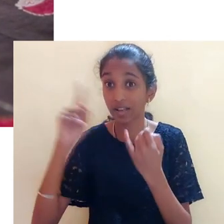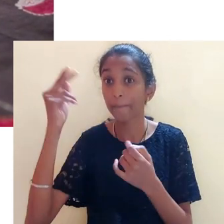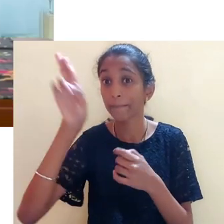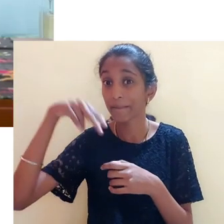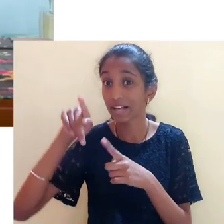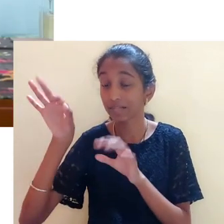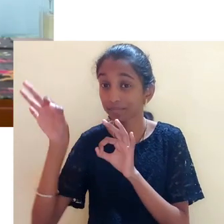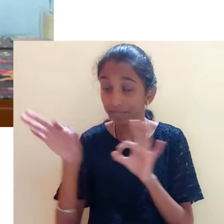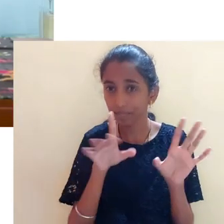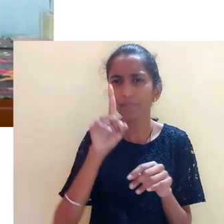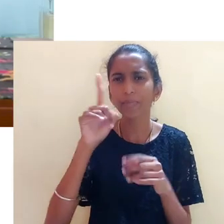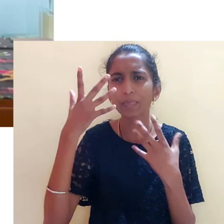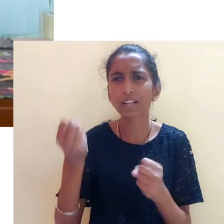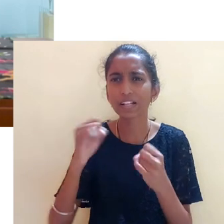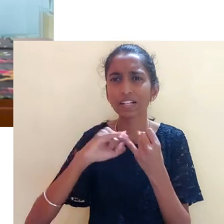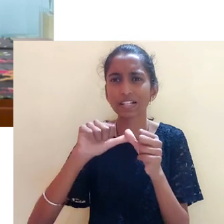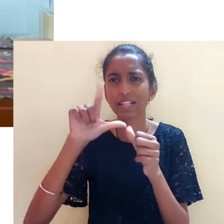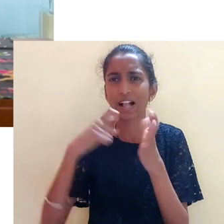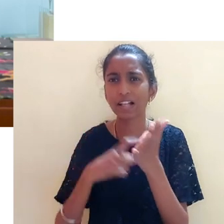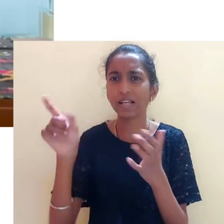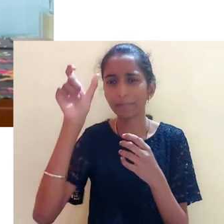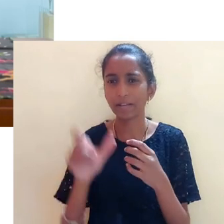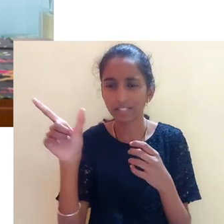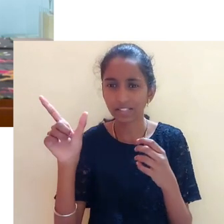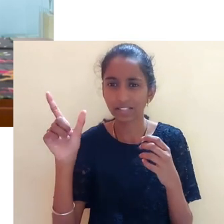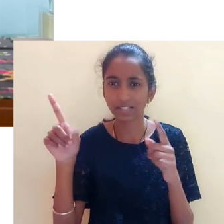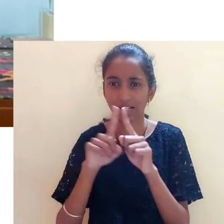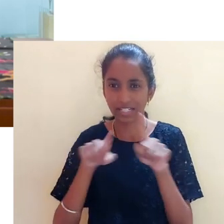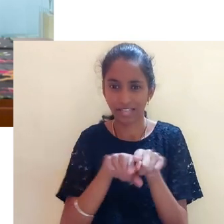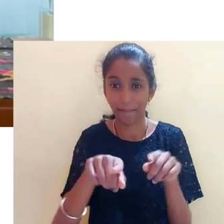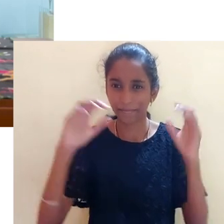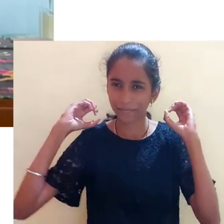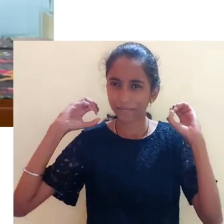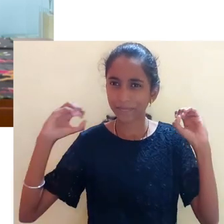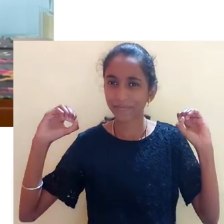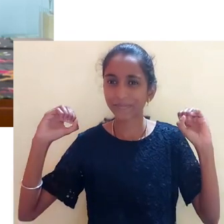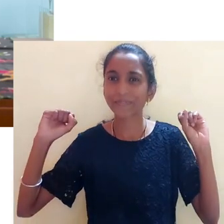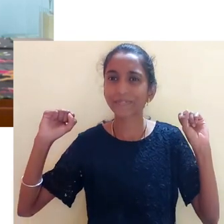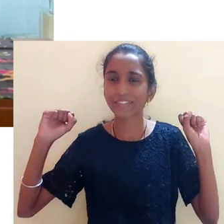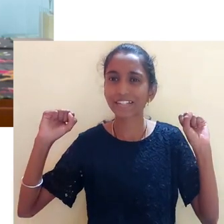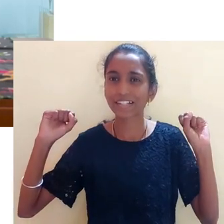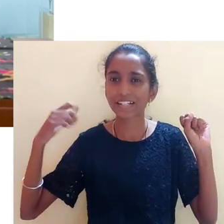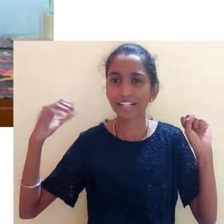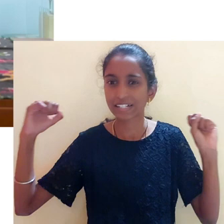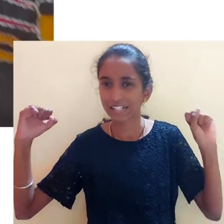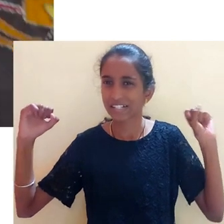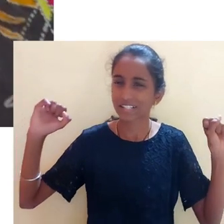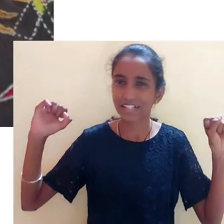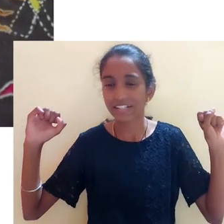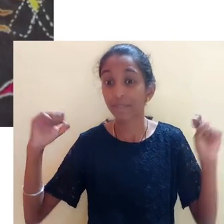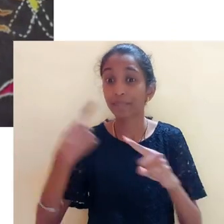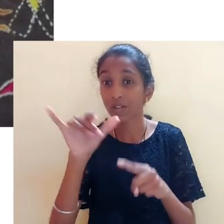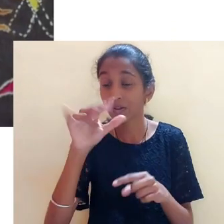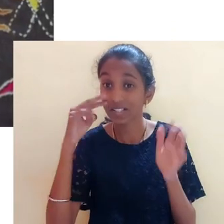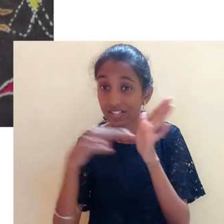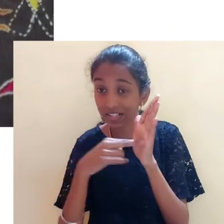paintings. There was the seller in that who was holding a similar rod with like things on both ends. Yeah. I think if you